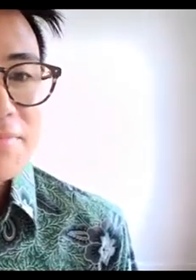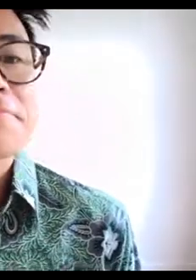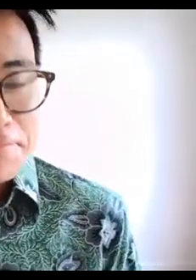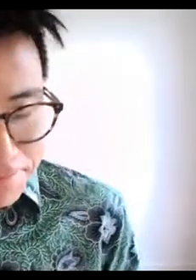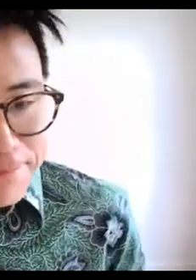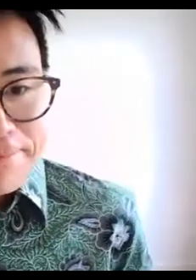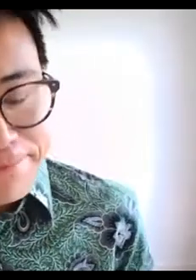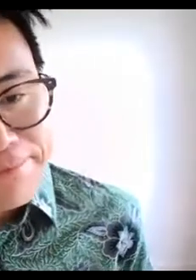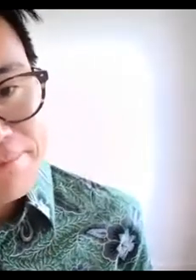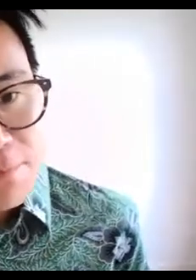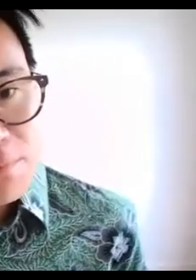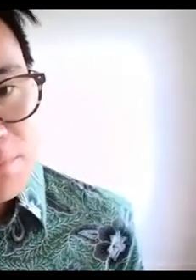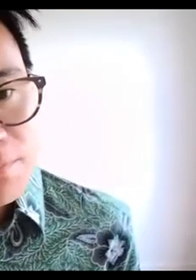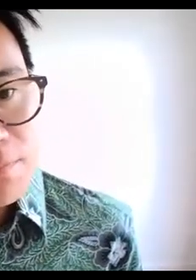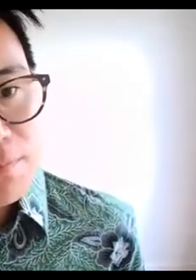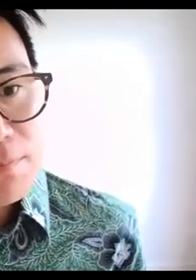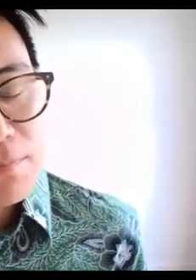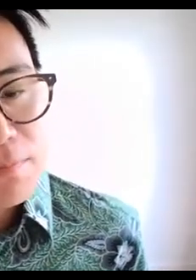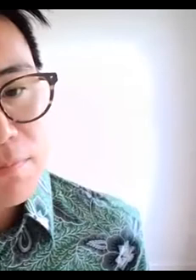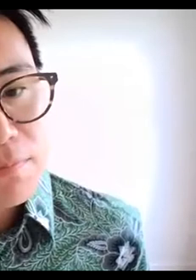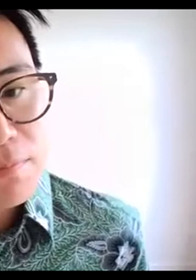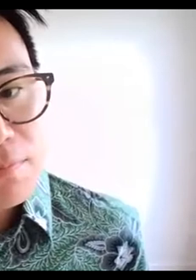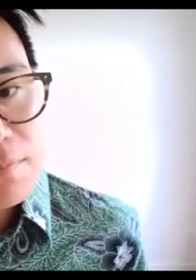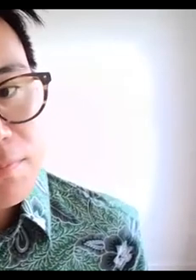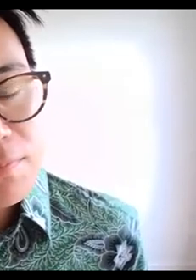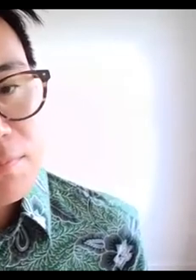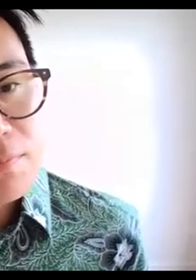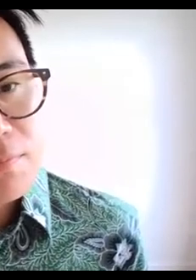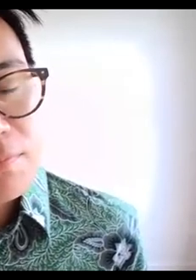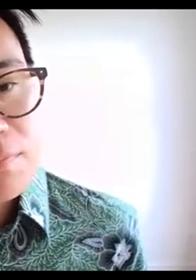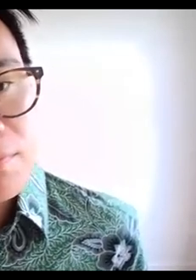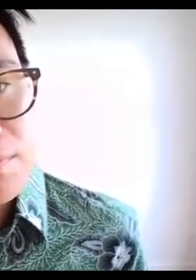reputational harm that was done